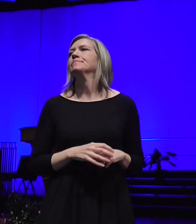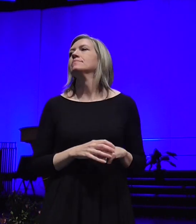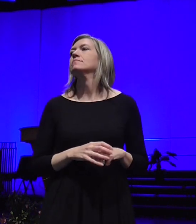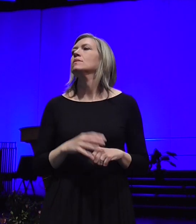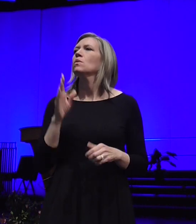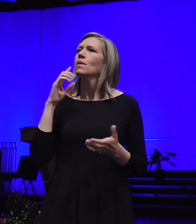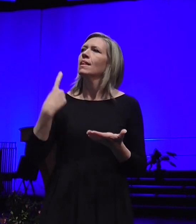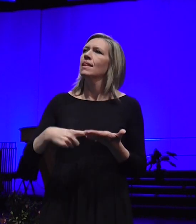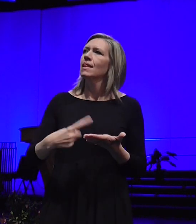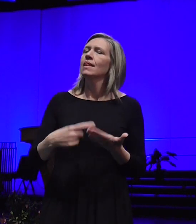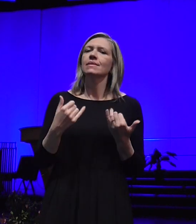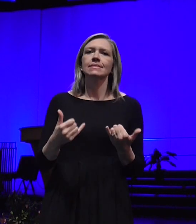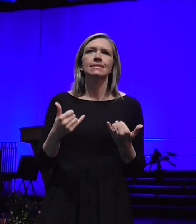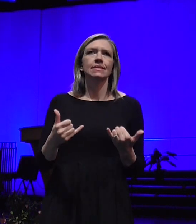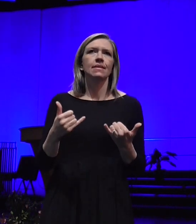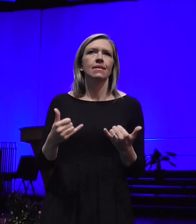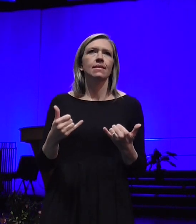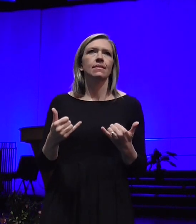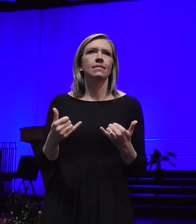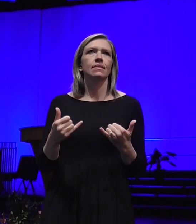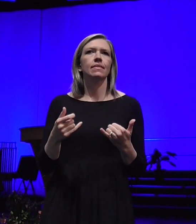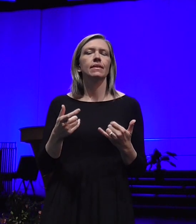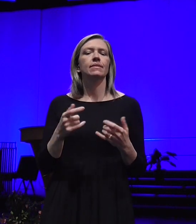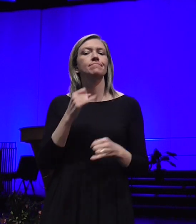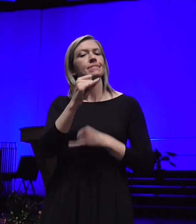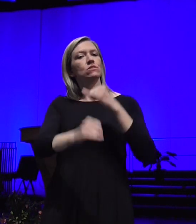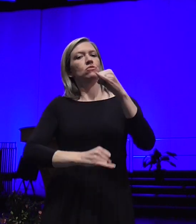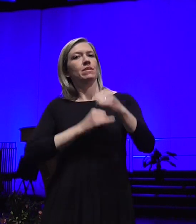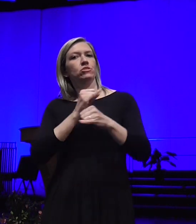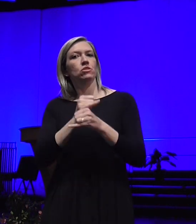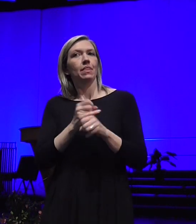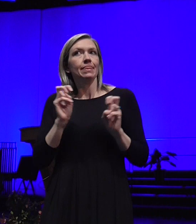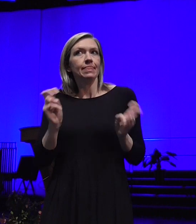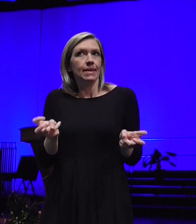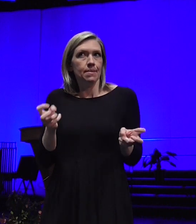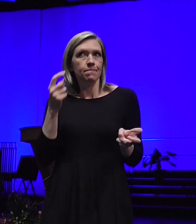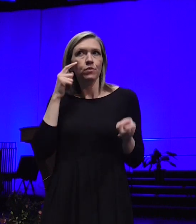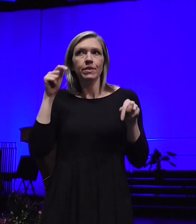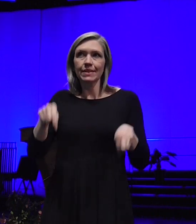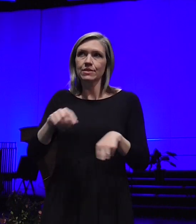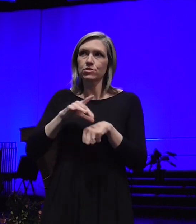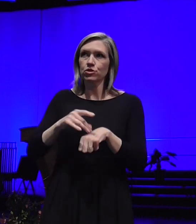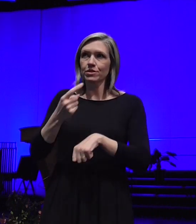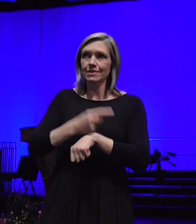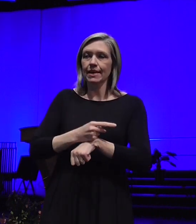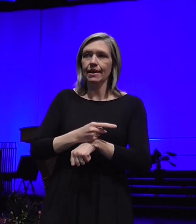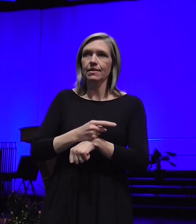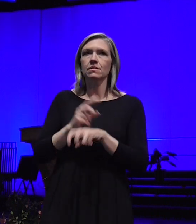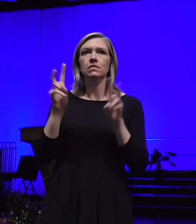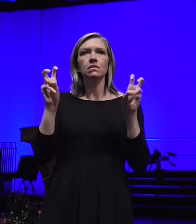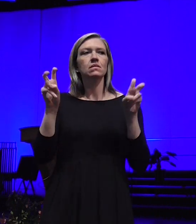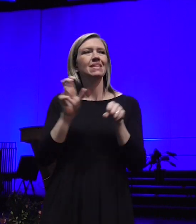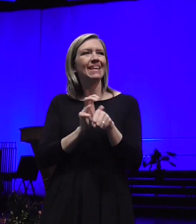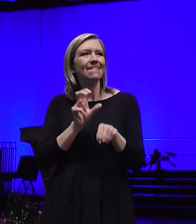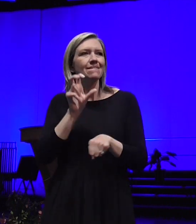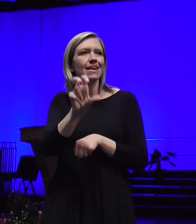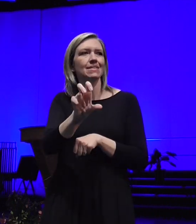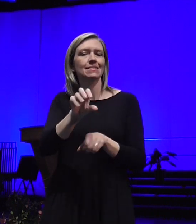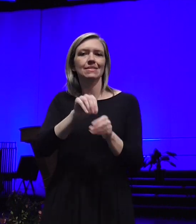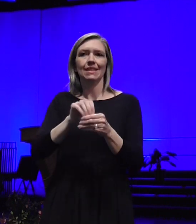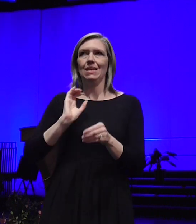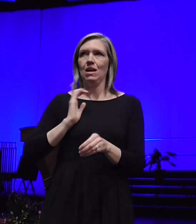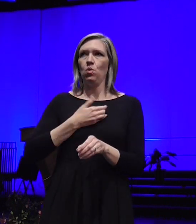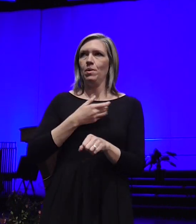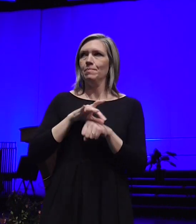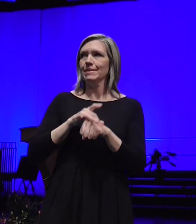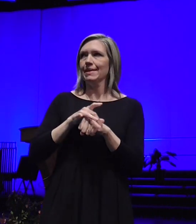going to be talking about that today. The international theme for Earth Day this year is invest in our planet. And